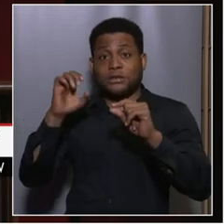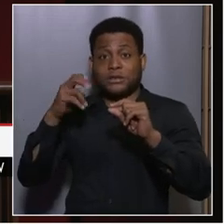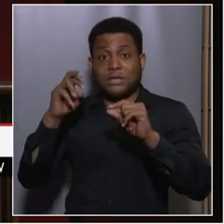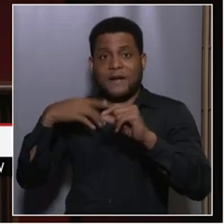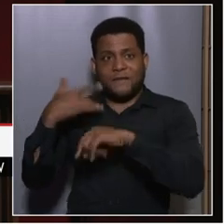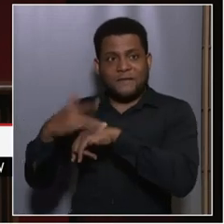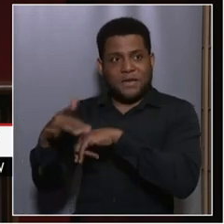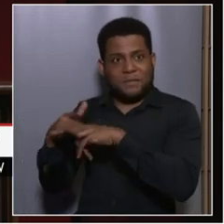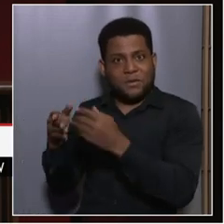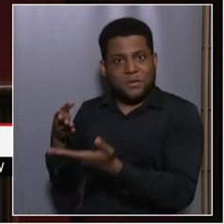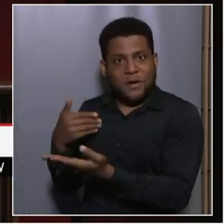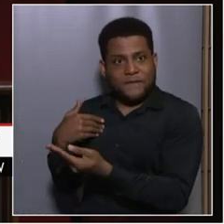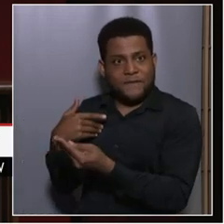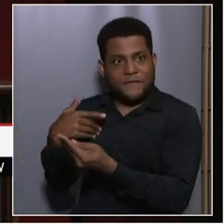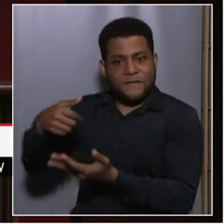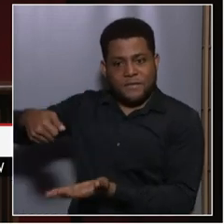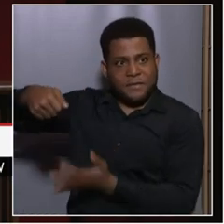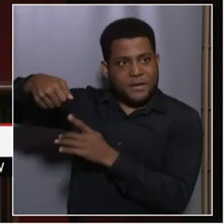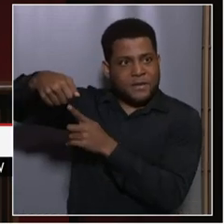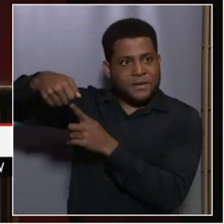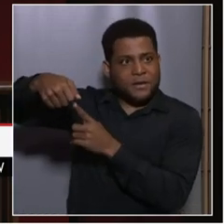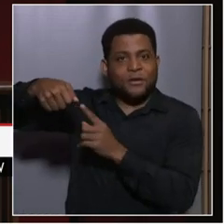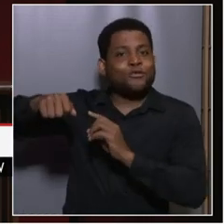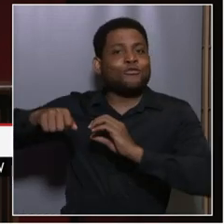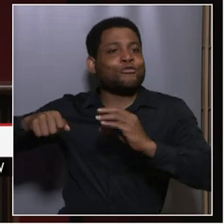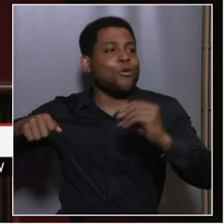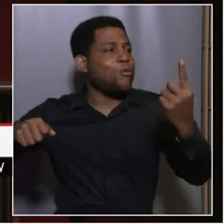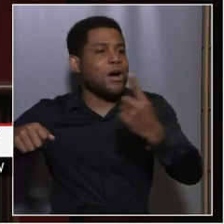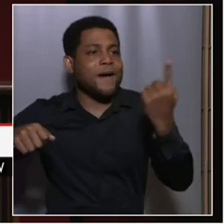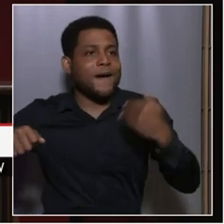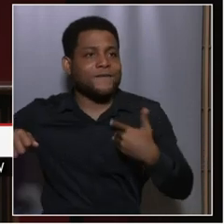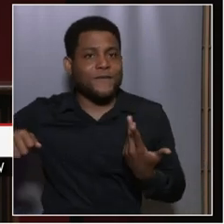There's nobody that has a bag of housing vouchers.